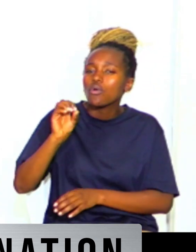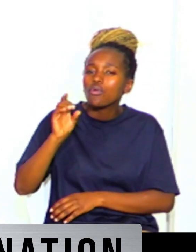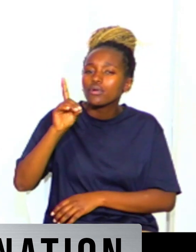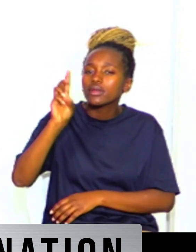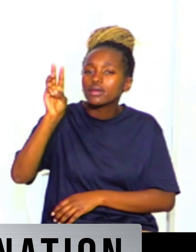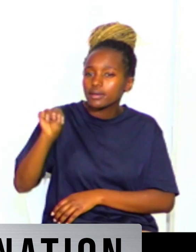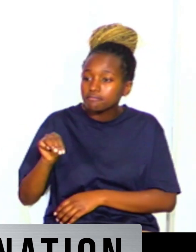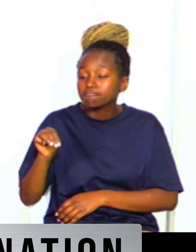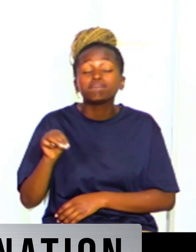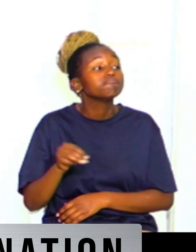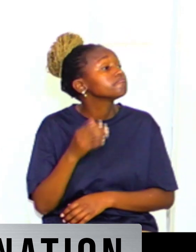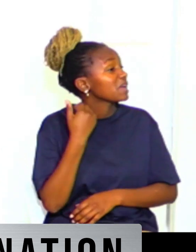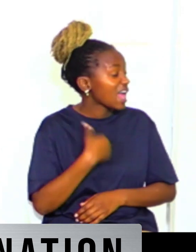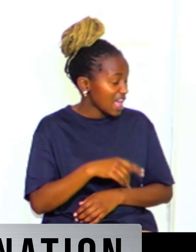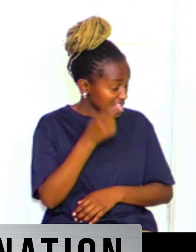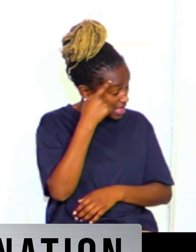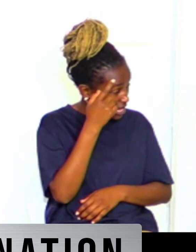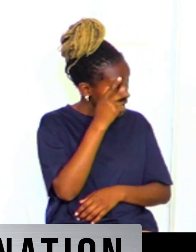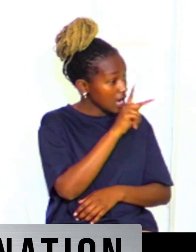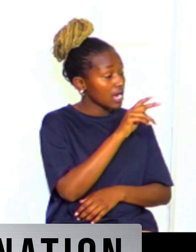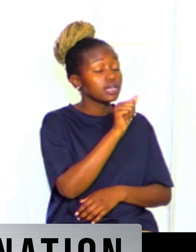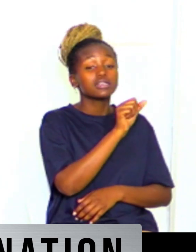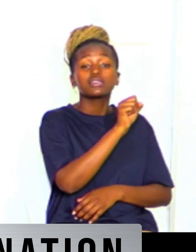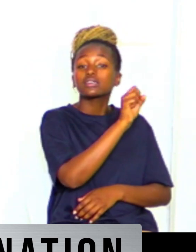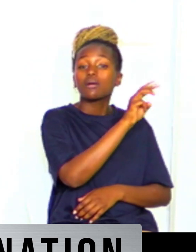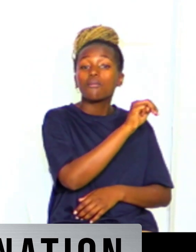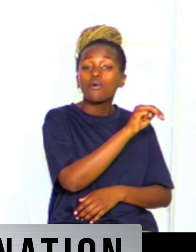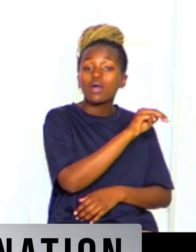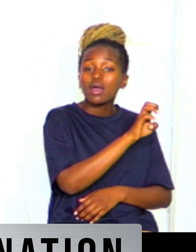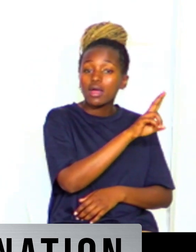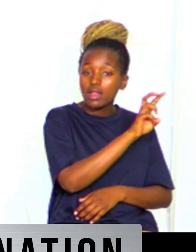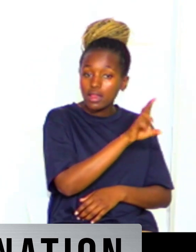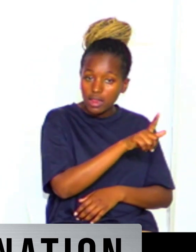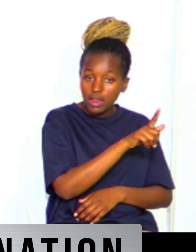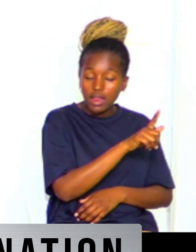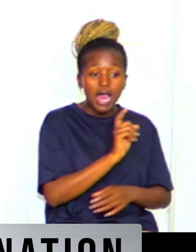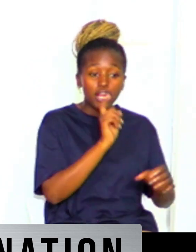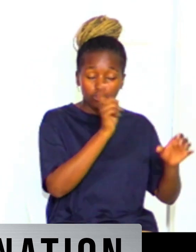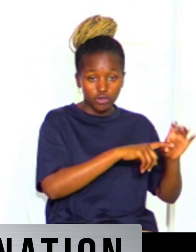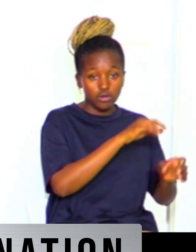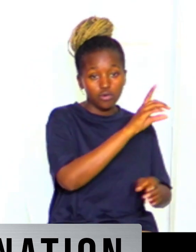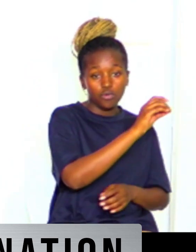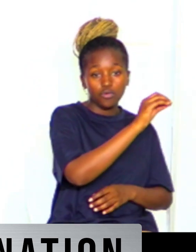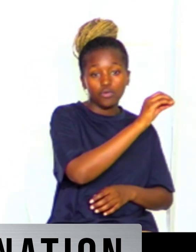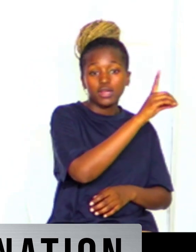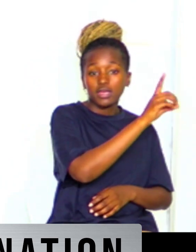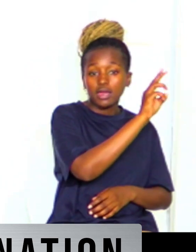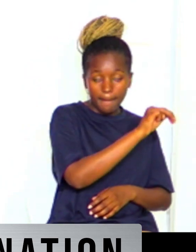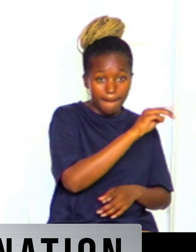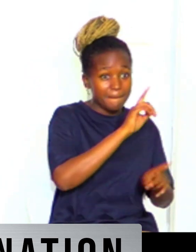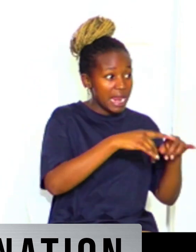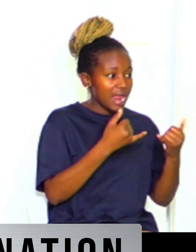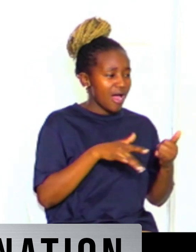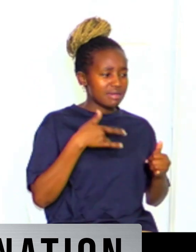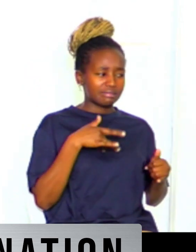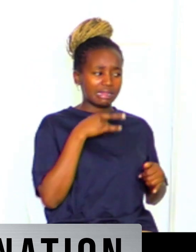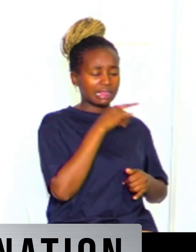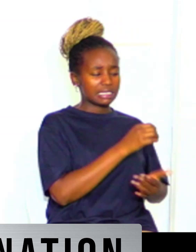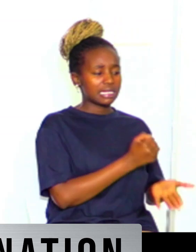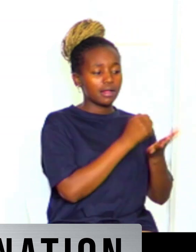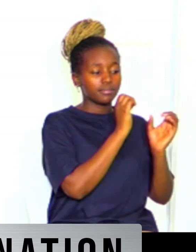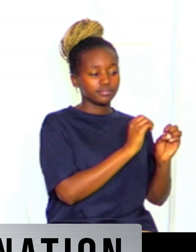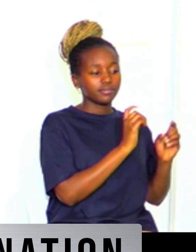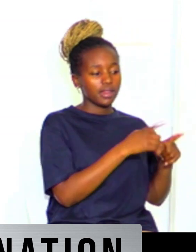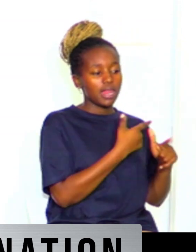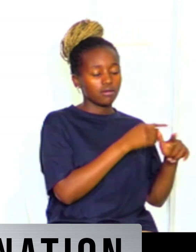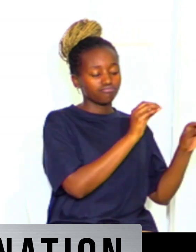ni ameona ni kama ODM hakuna venye inamsaidia. Jamaa amechomoka. Right. Amechomoka. Right. I think Kasmuel